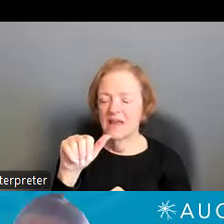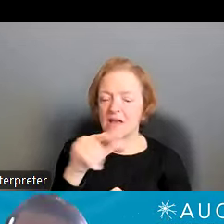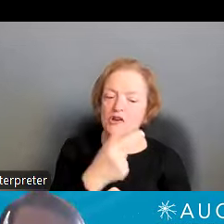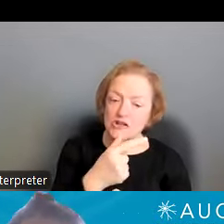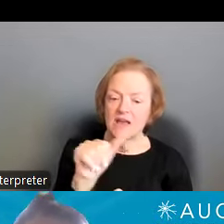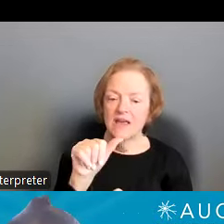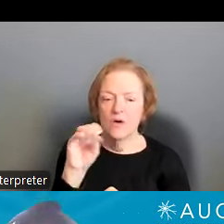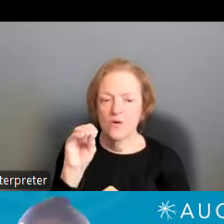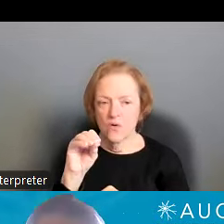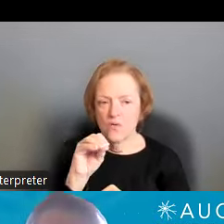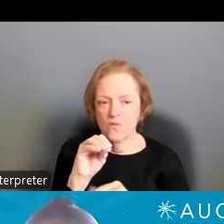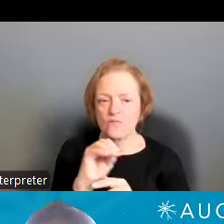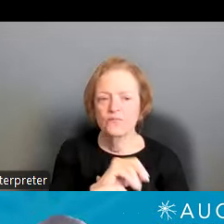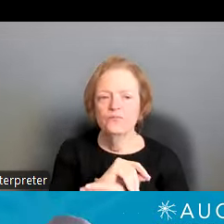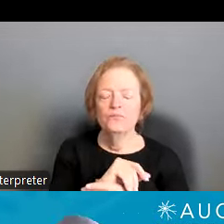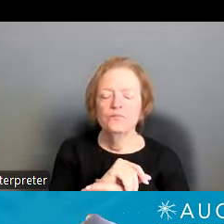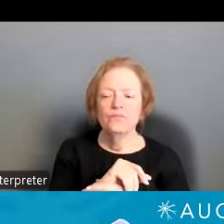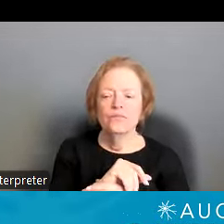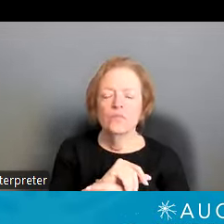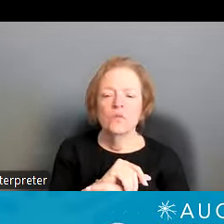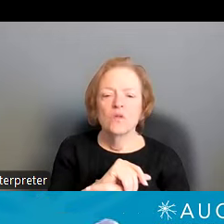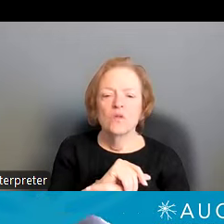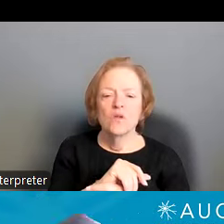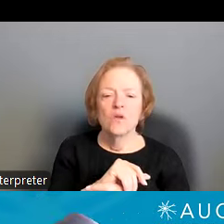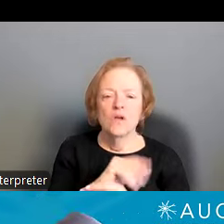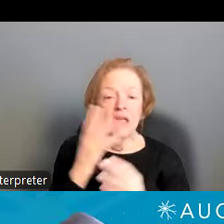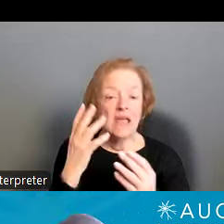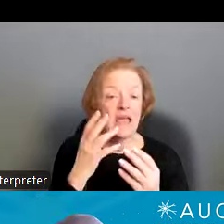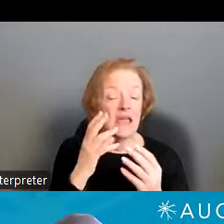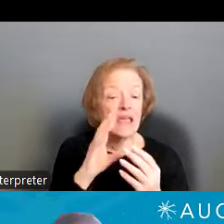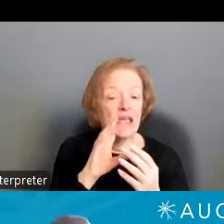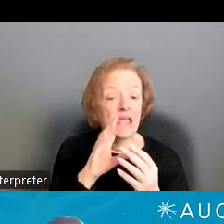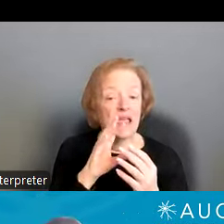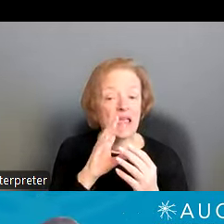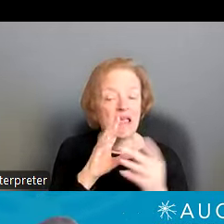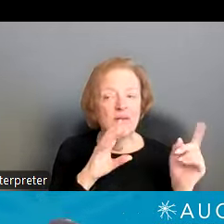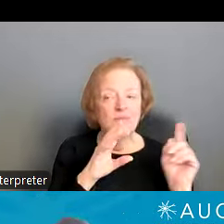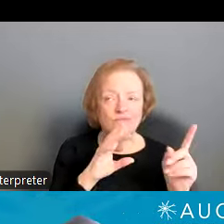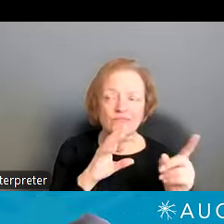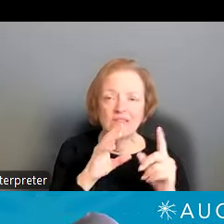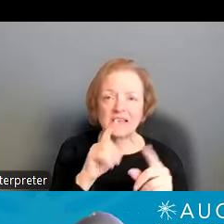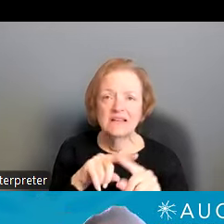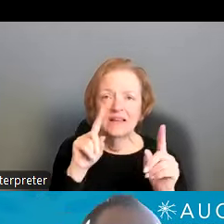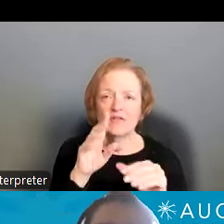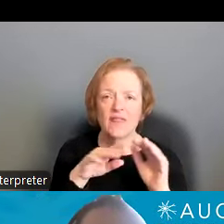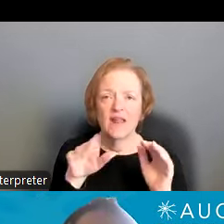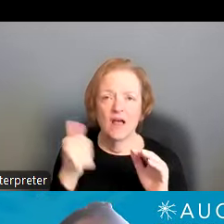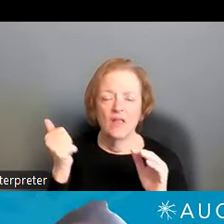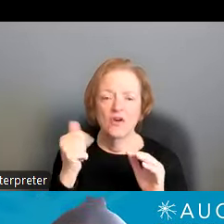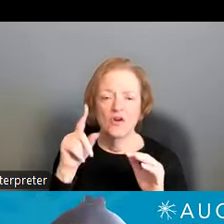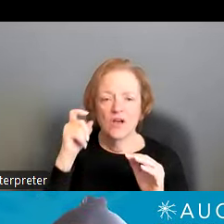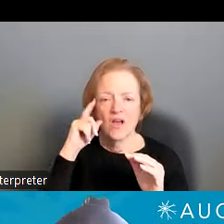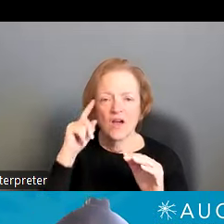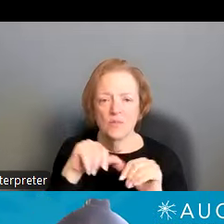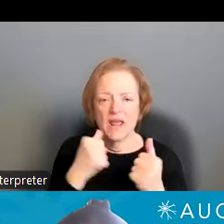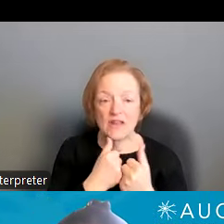which does research into many other different government agencies. And so this is a report that was